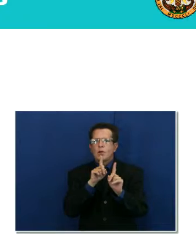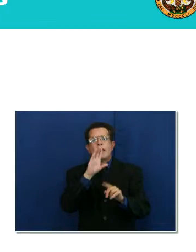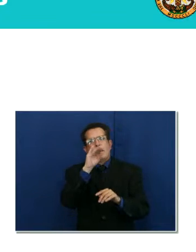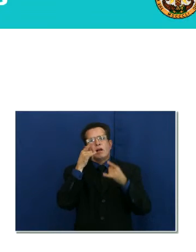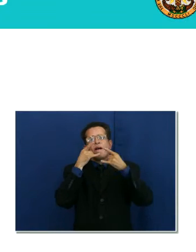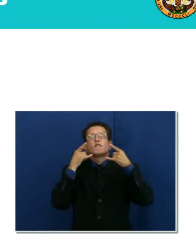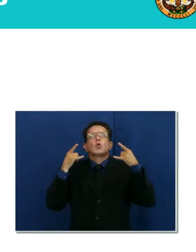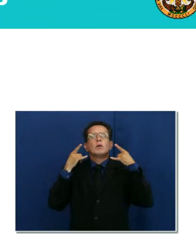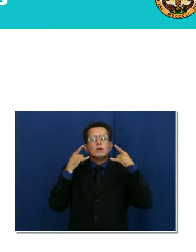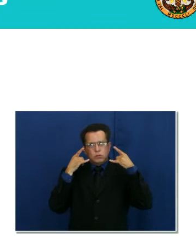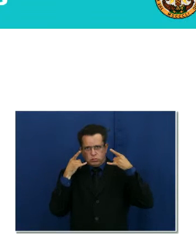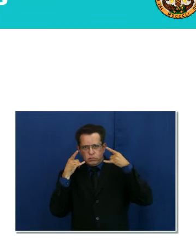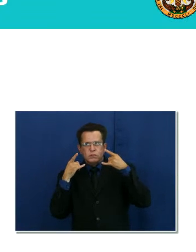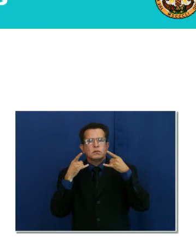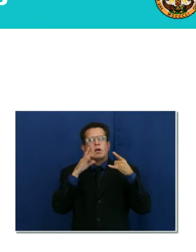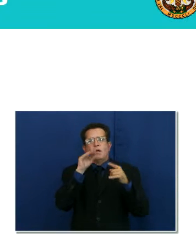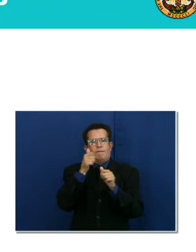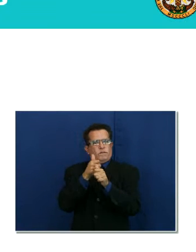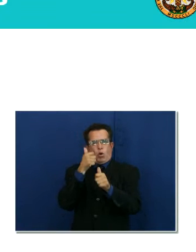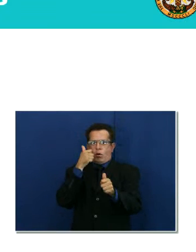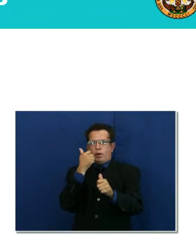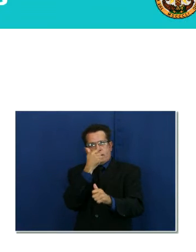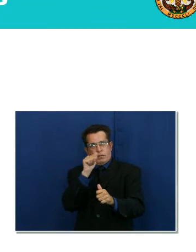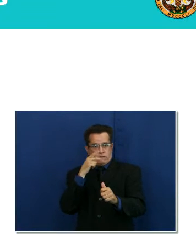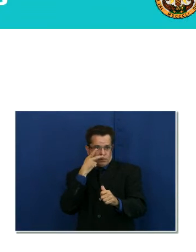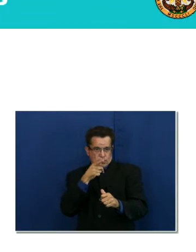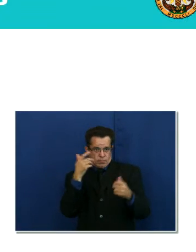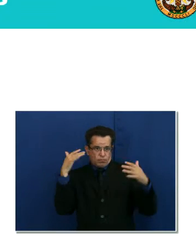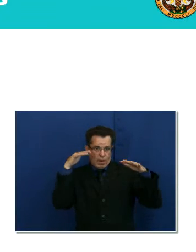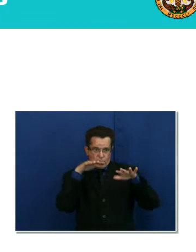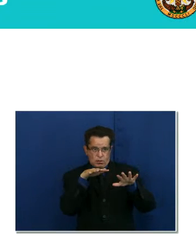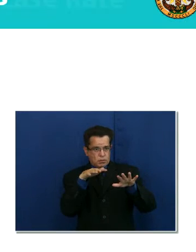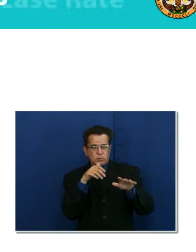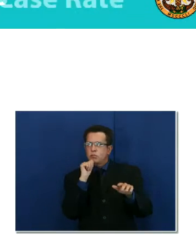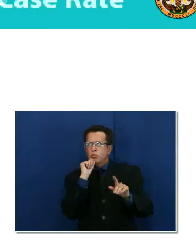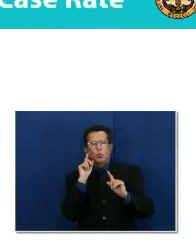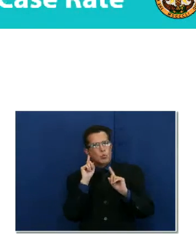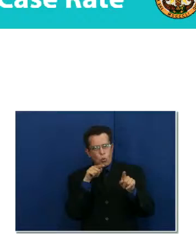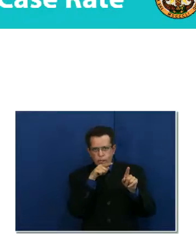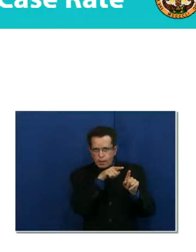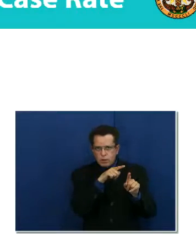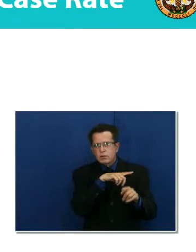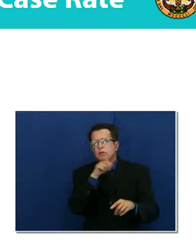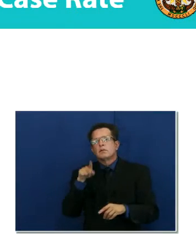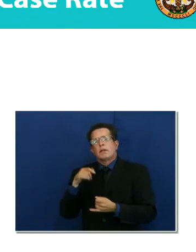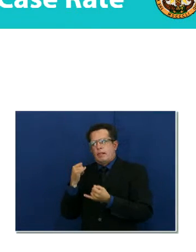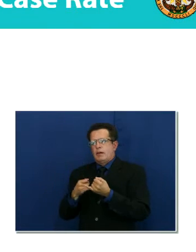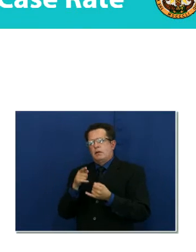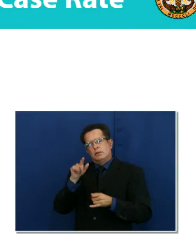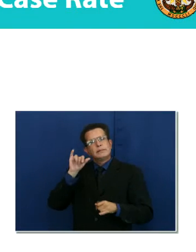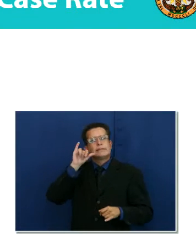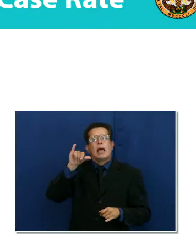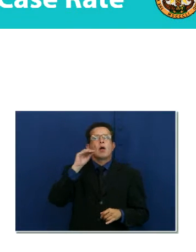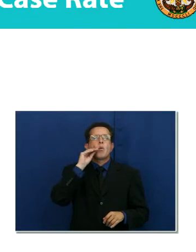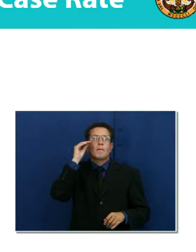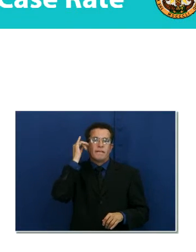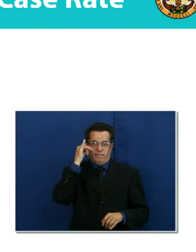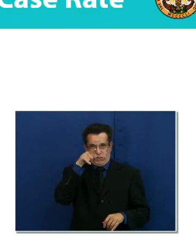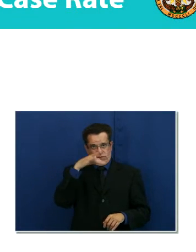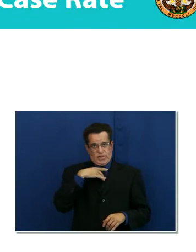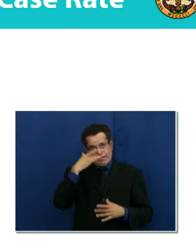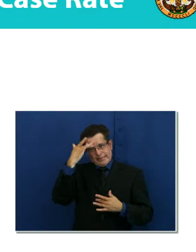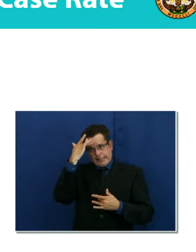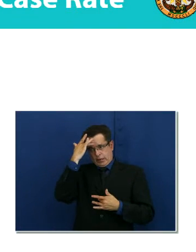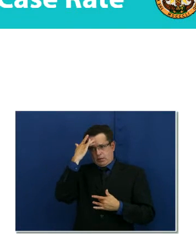covering, and avoiding crowds and staying home if you are sick. By using these strategies, we can decrease